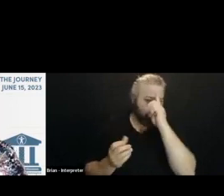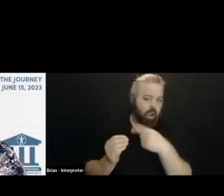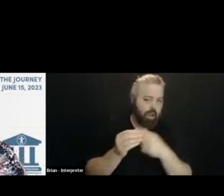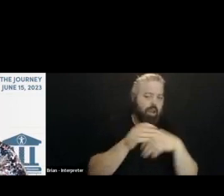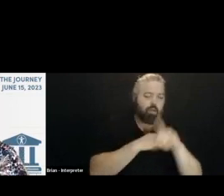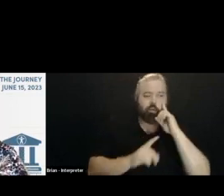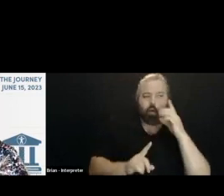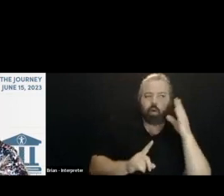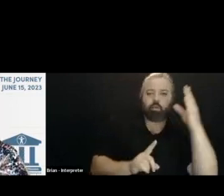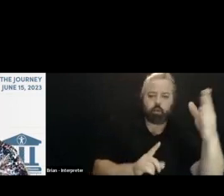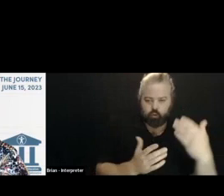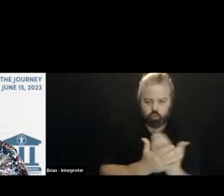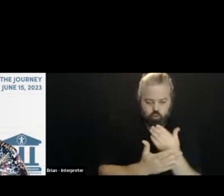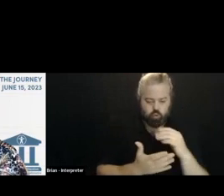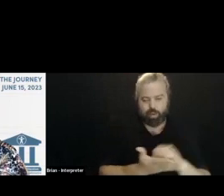projects, etc.